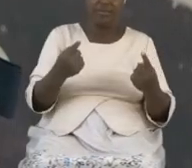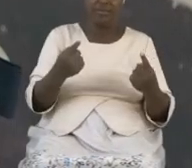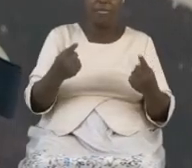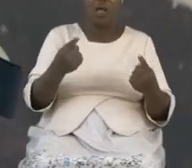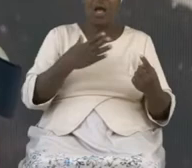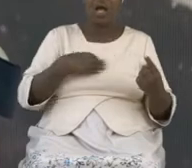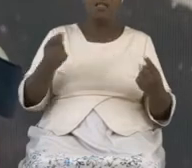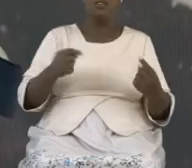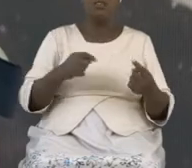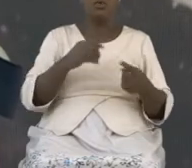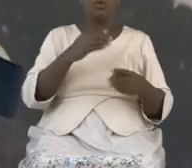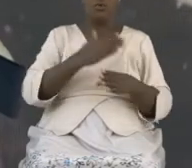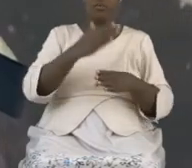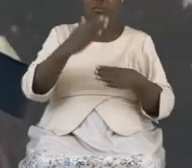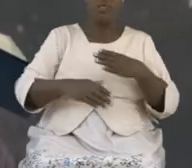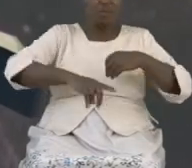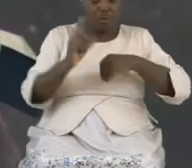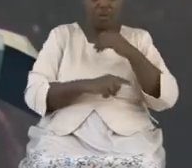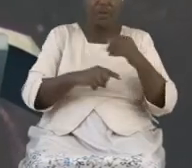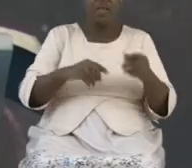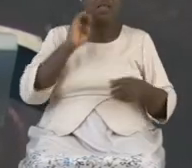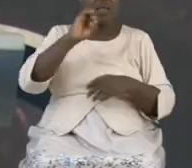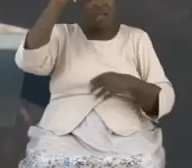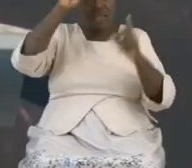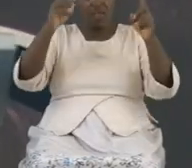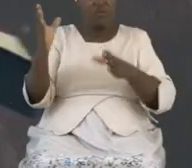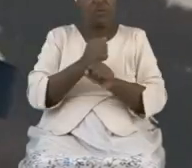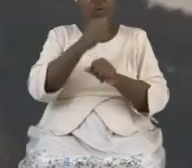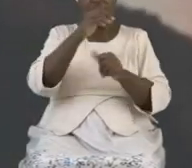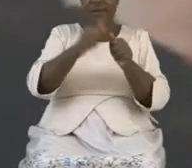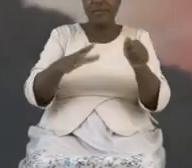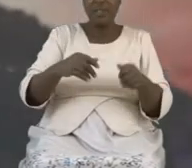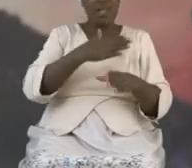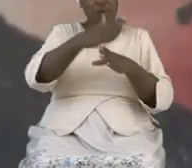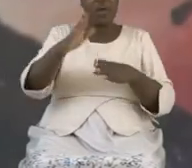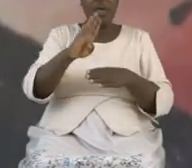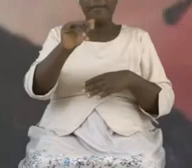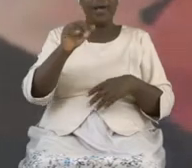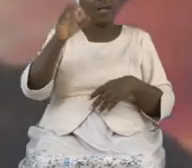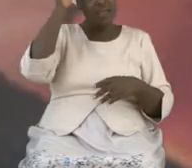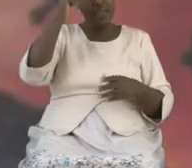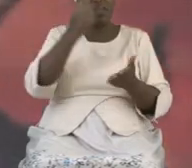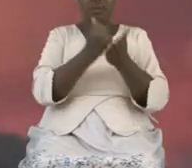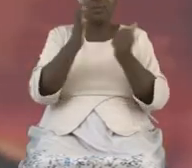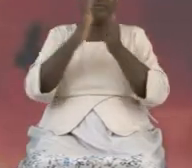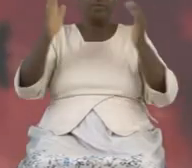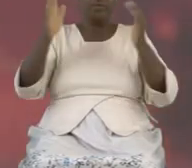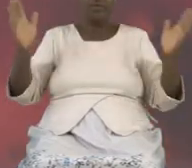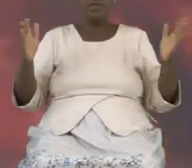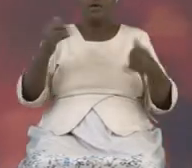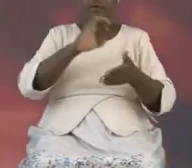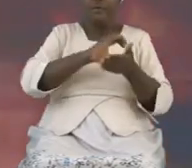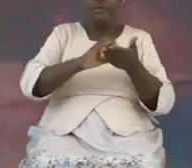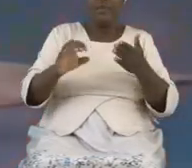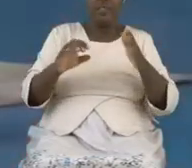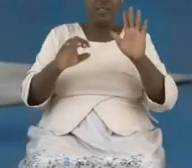punishment. He took everything away by his crucifixion. Look at verse 6. Verse